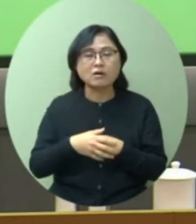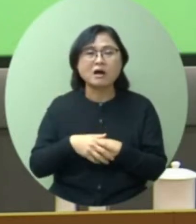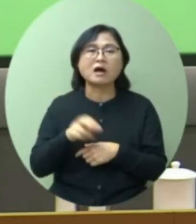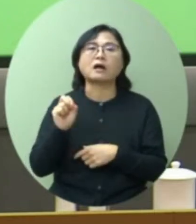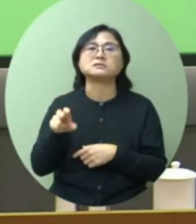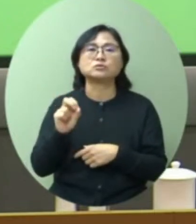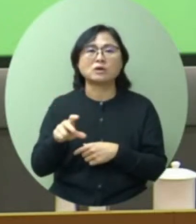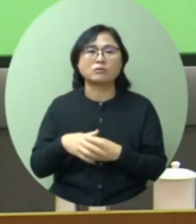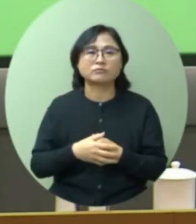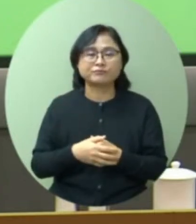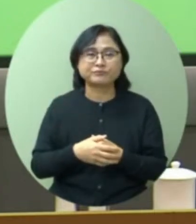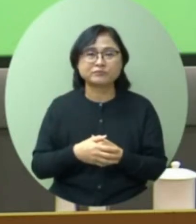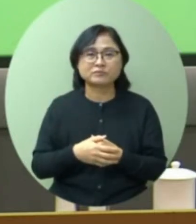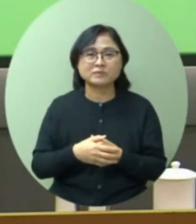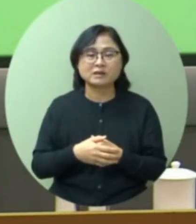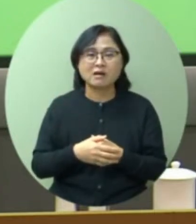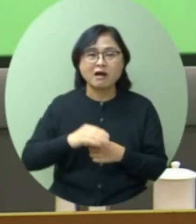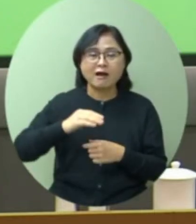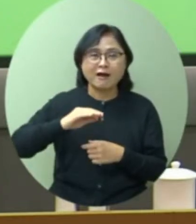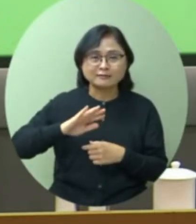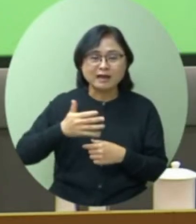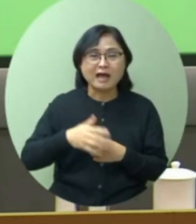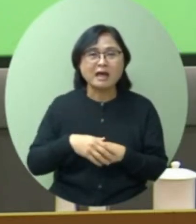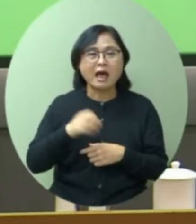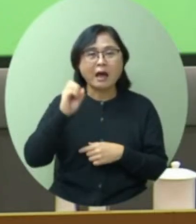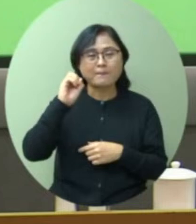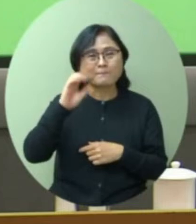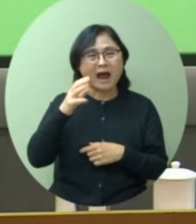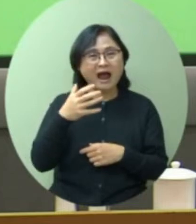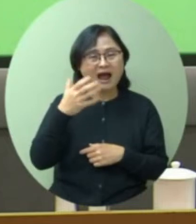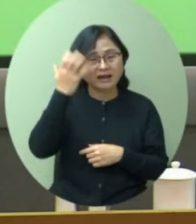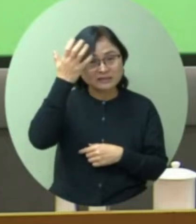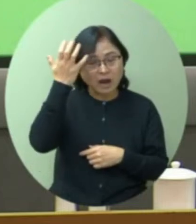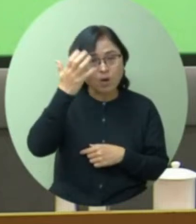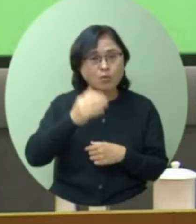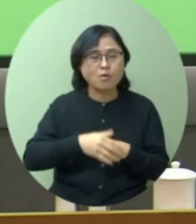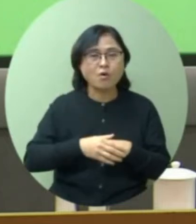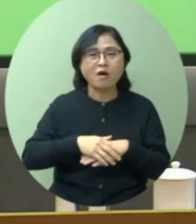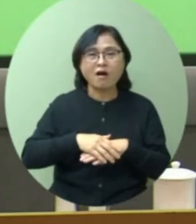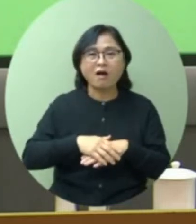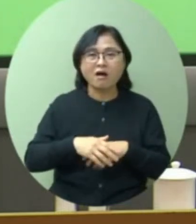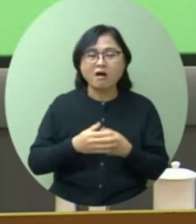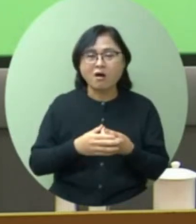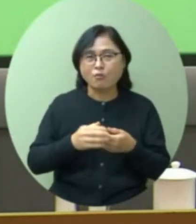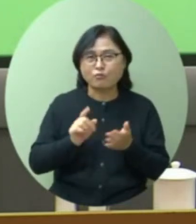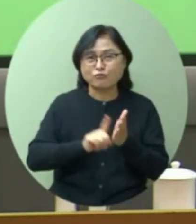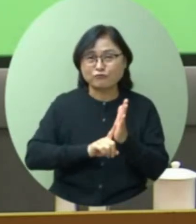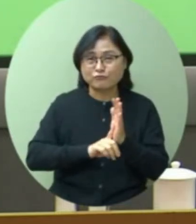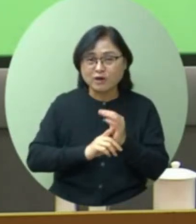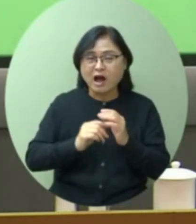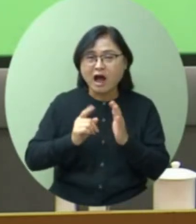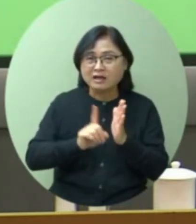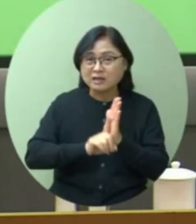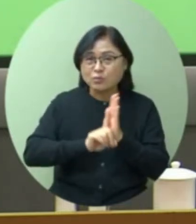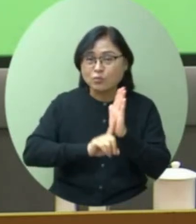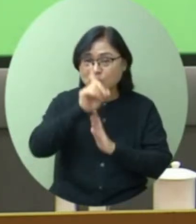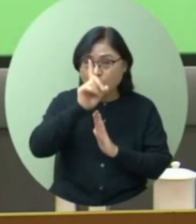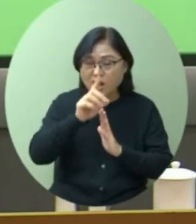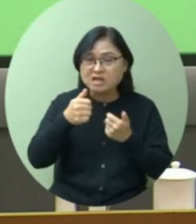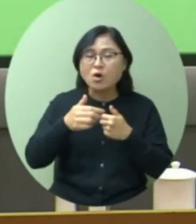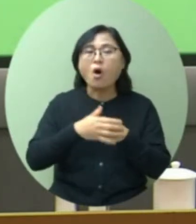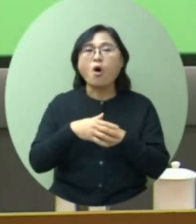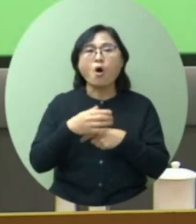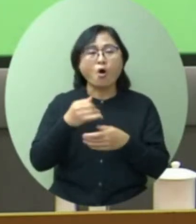import price of $200 and below. The duty rate will not change.